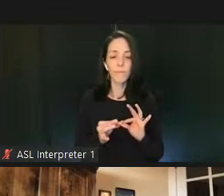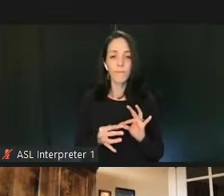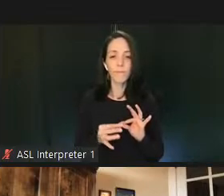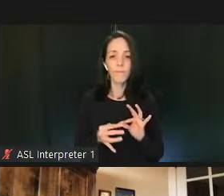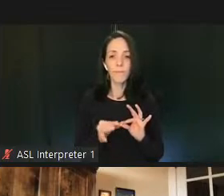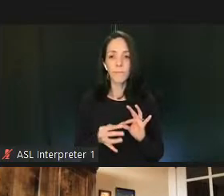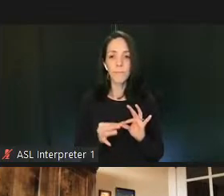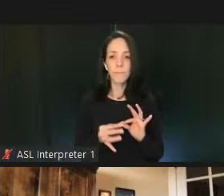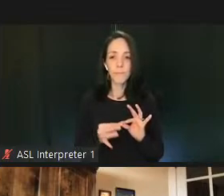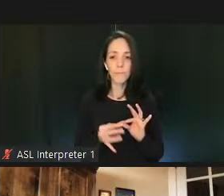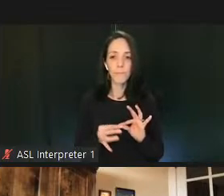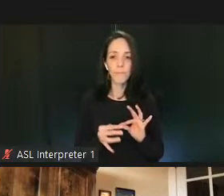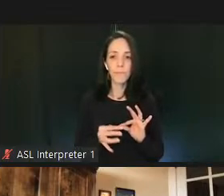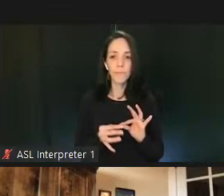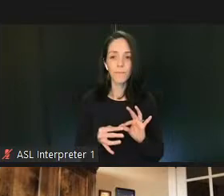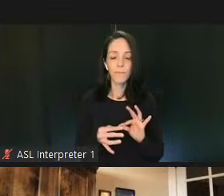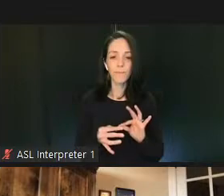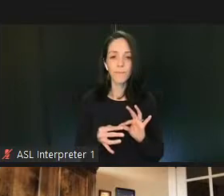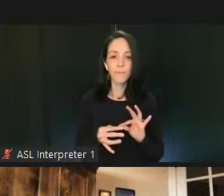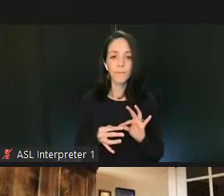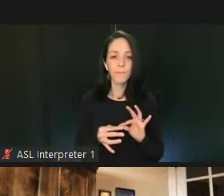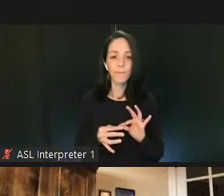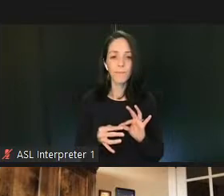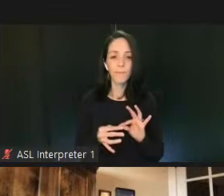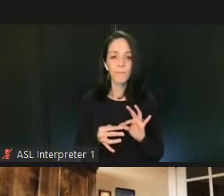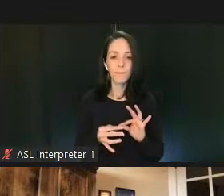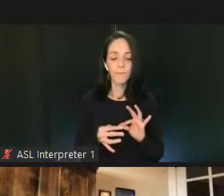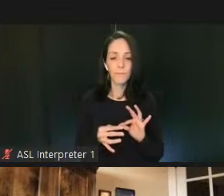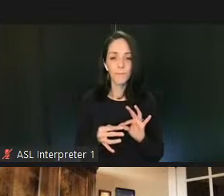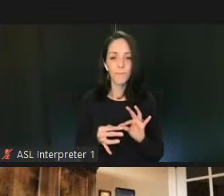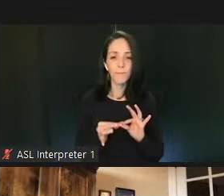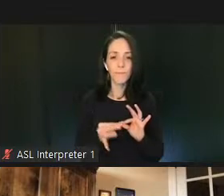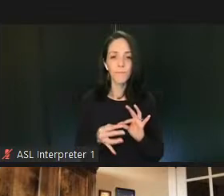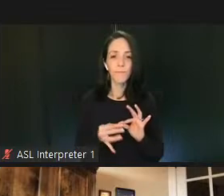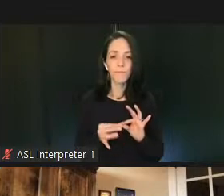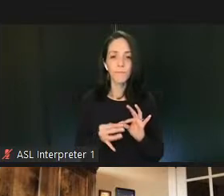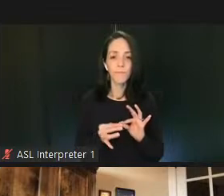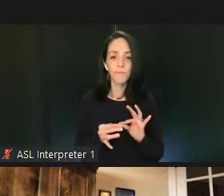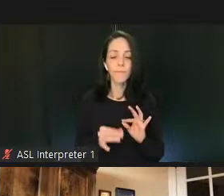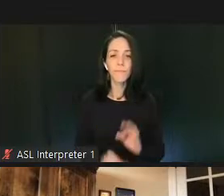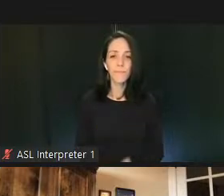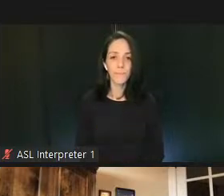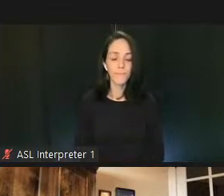electrónico. Así que por favor notifíquenos y se la podemos enviar de ese modo.